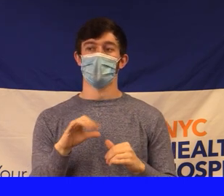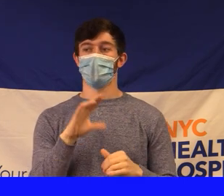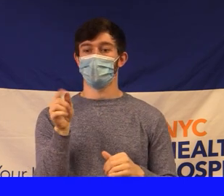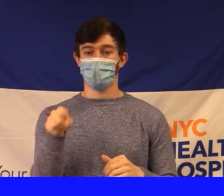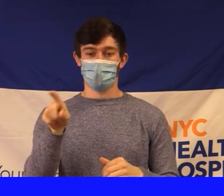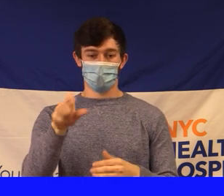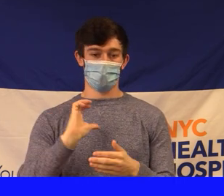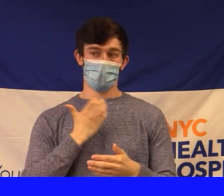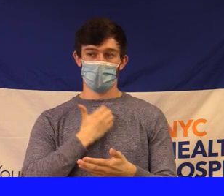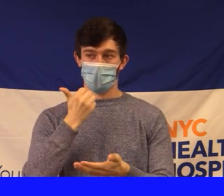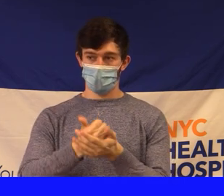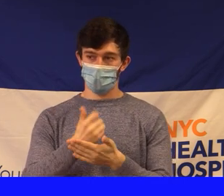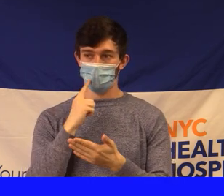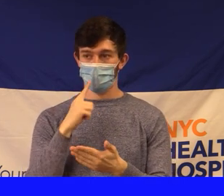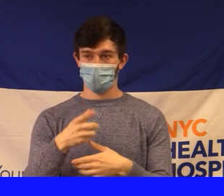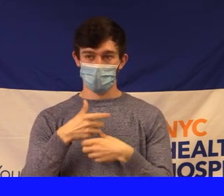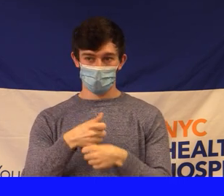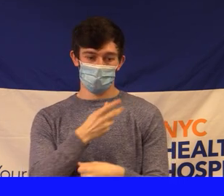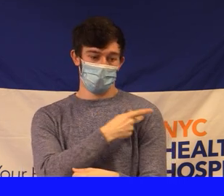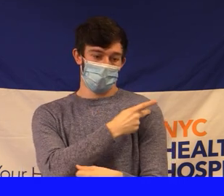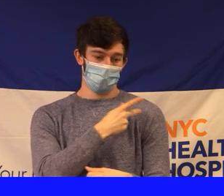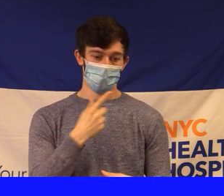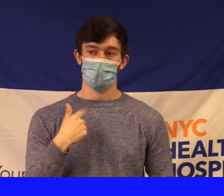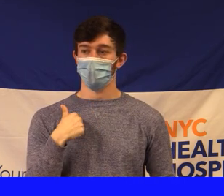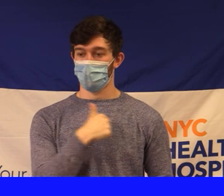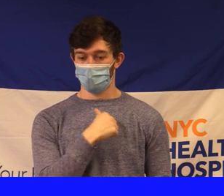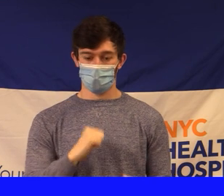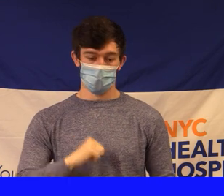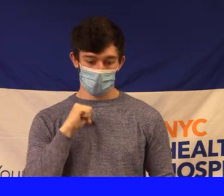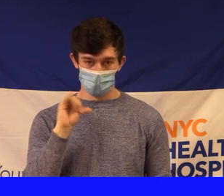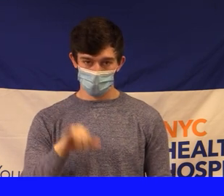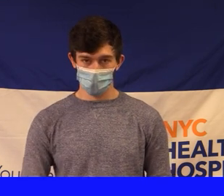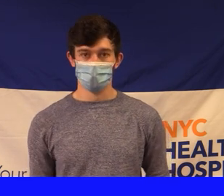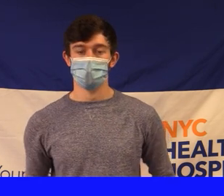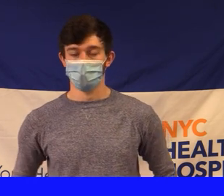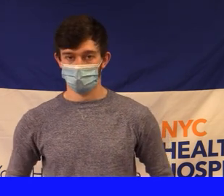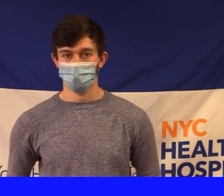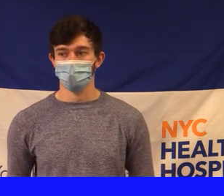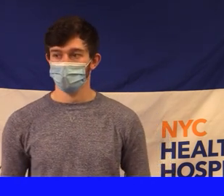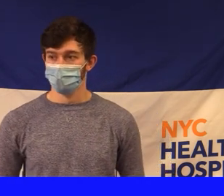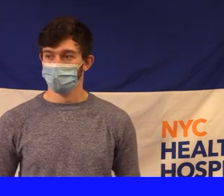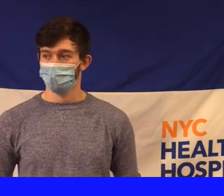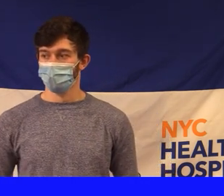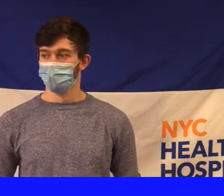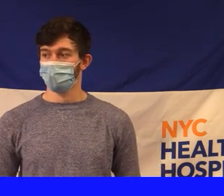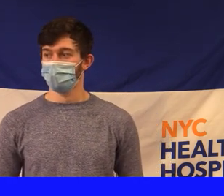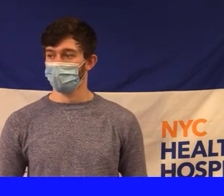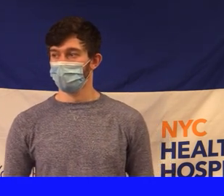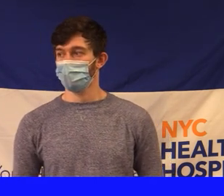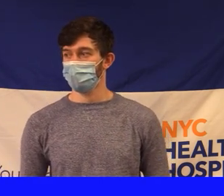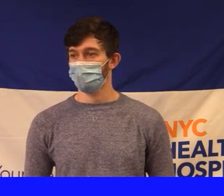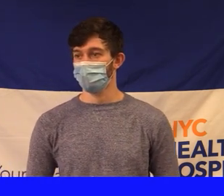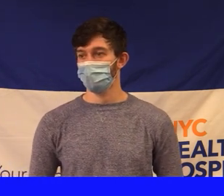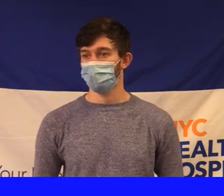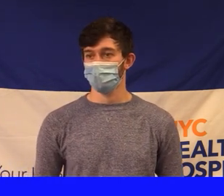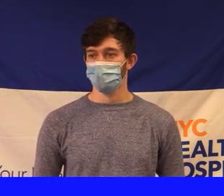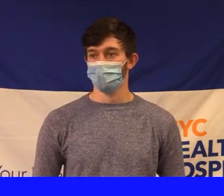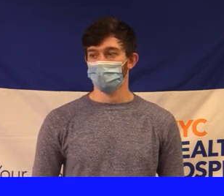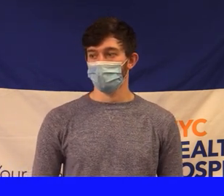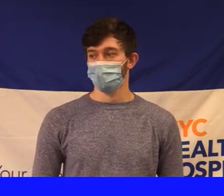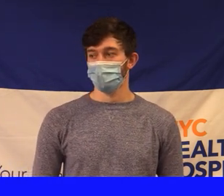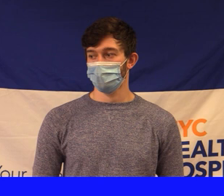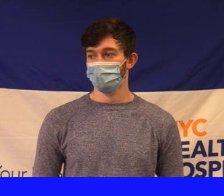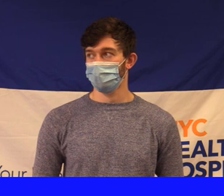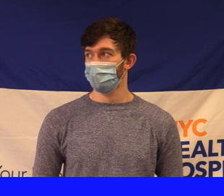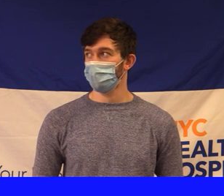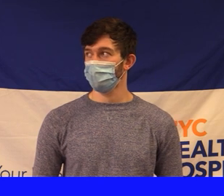assistance to receive patients. So we were proud to do that as the public hospital system. This